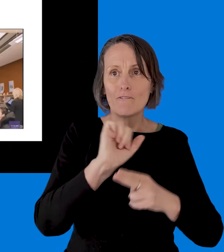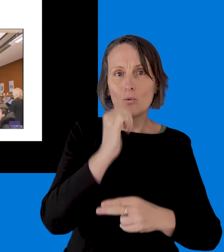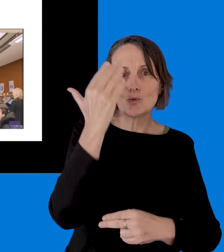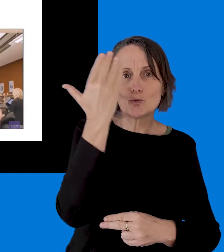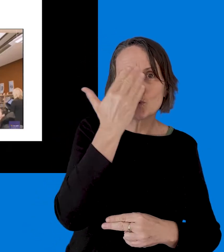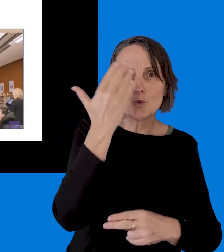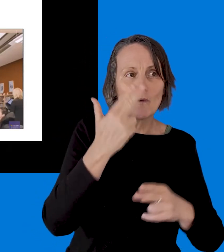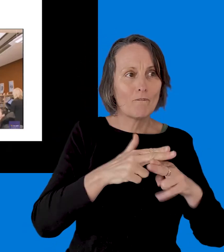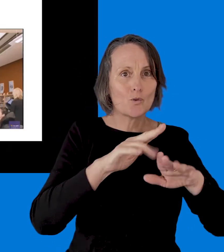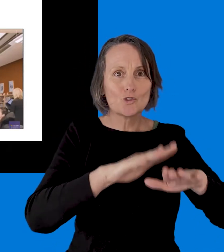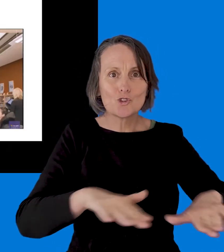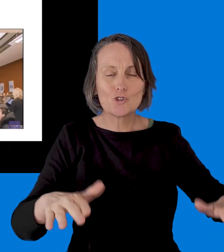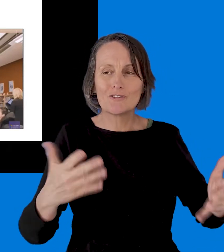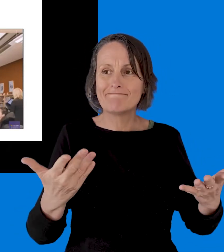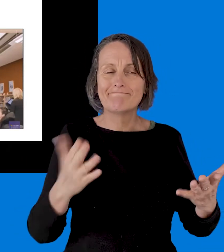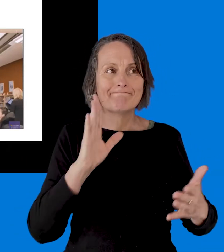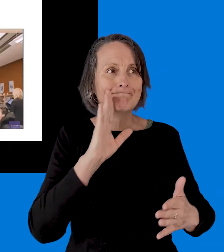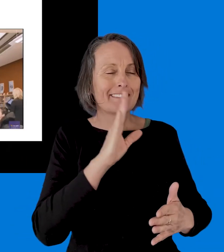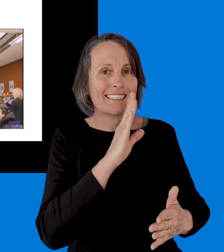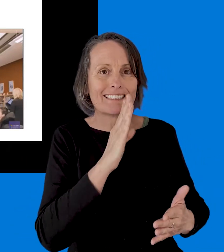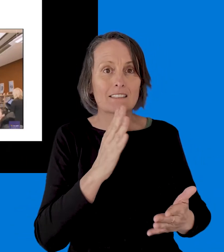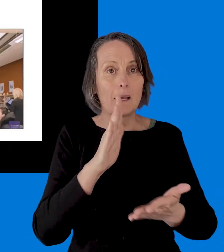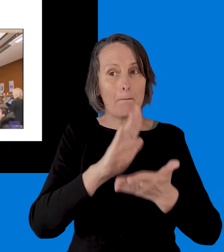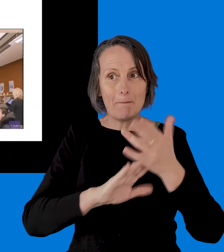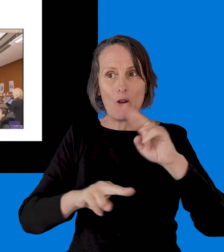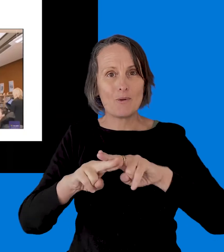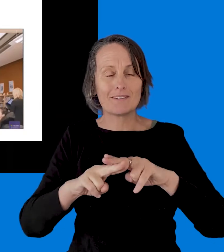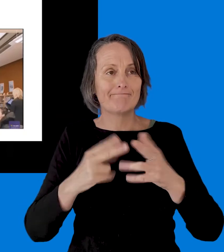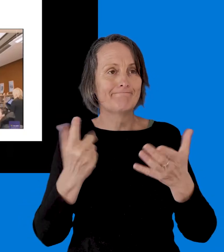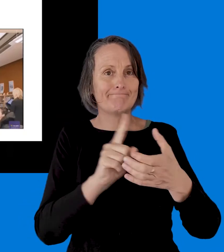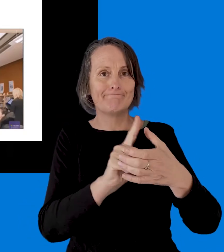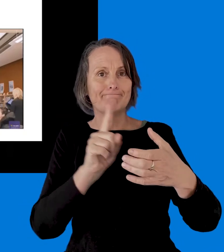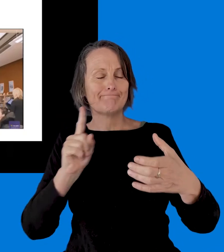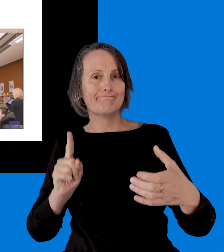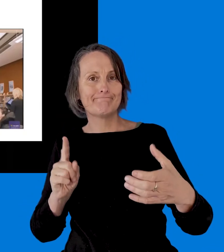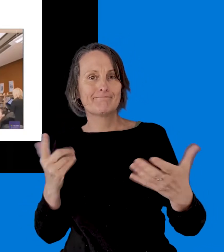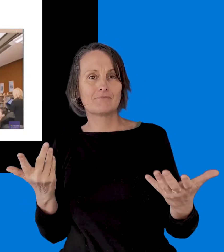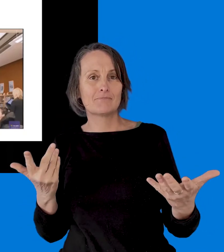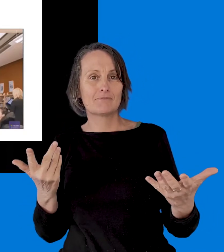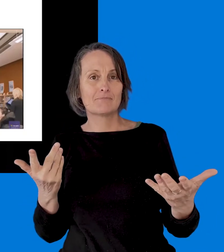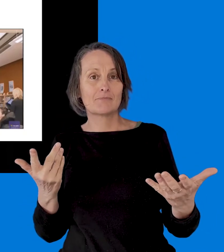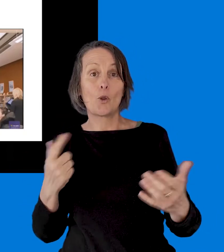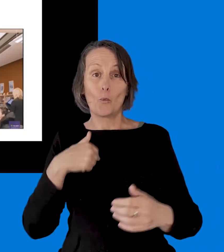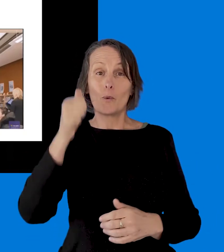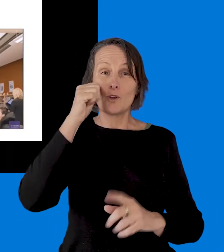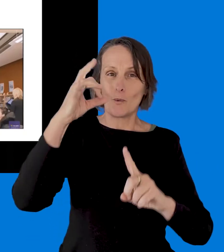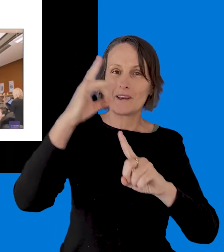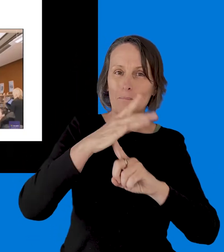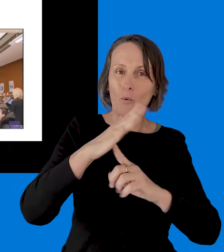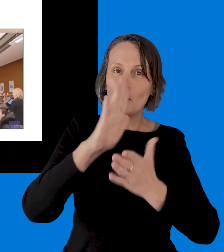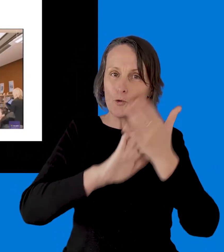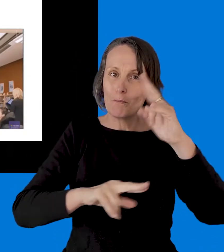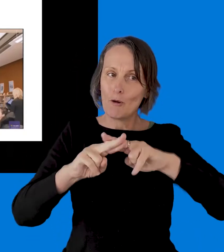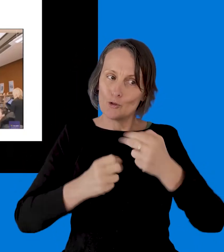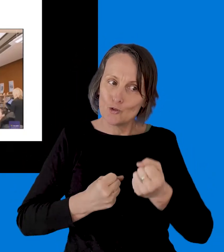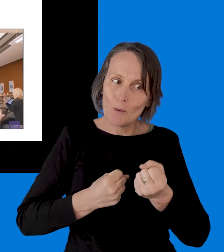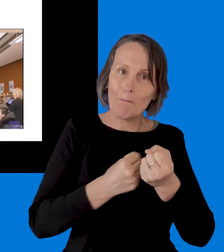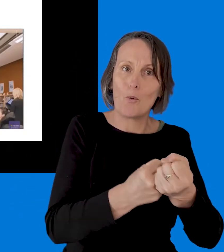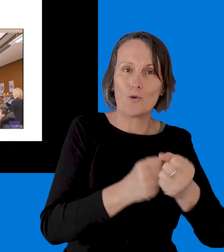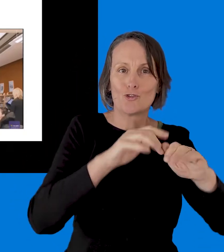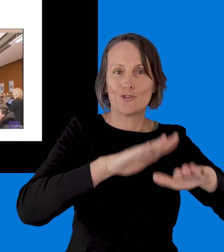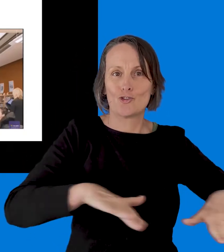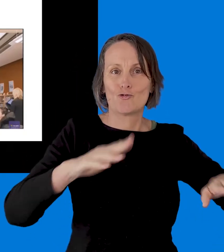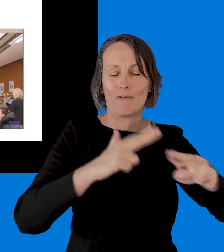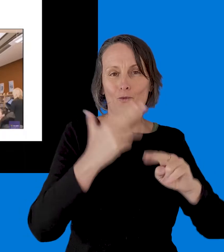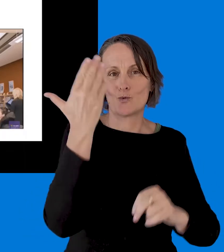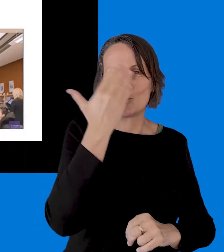they're not engaged in the child's education. And we know from a number of studies that if parents are involved in a child's education,